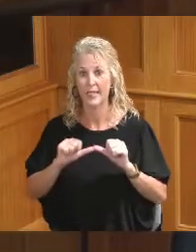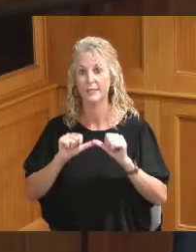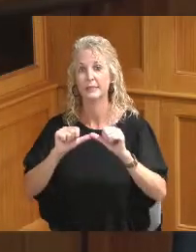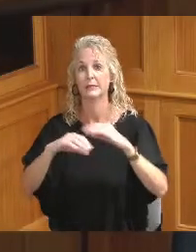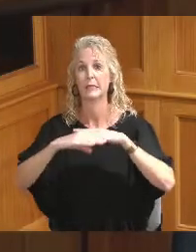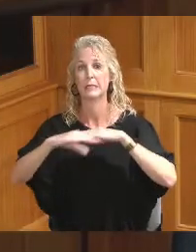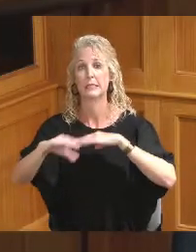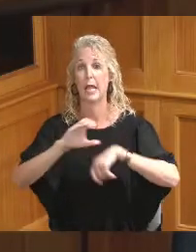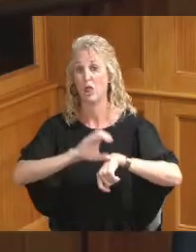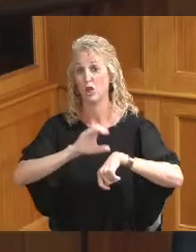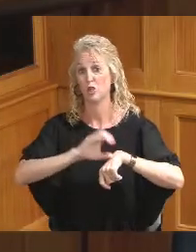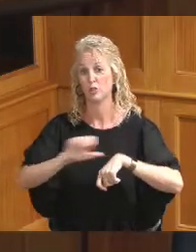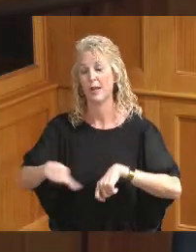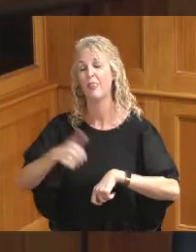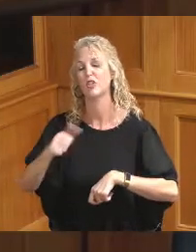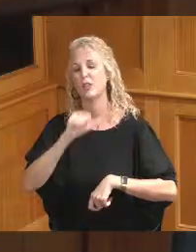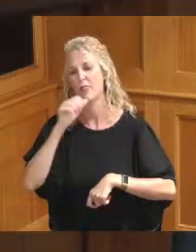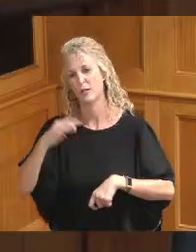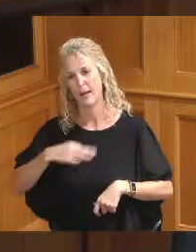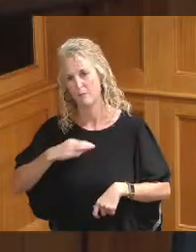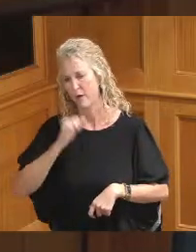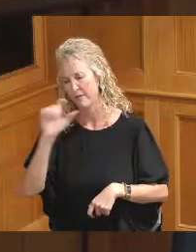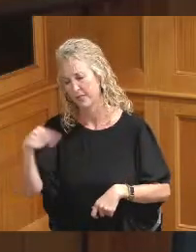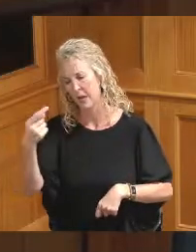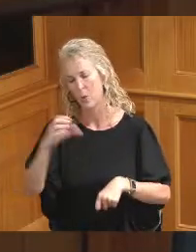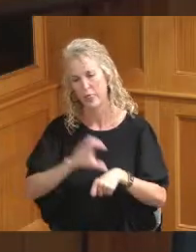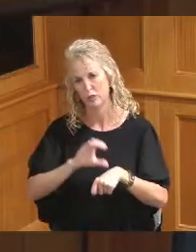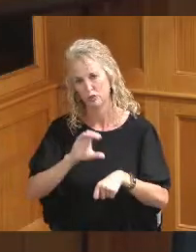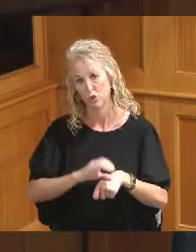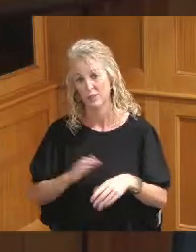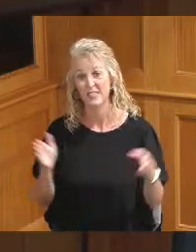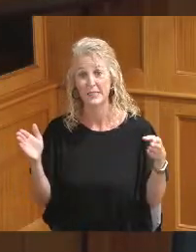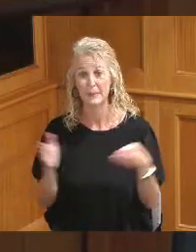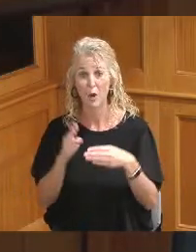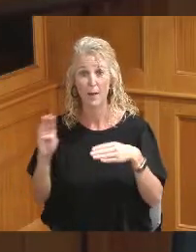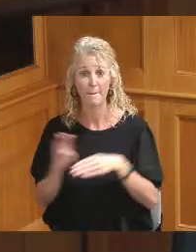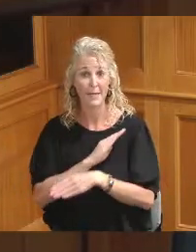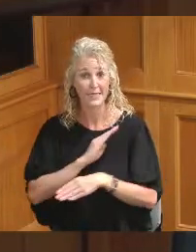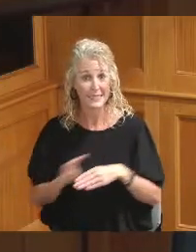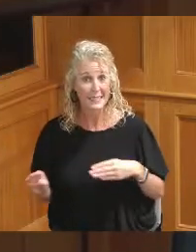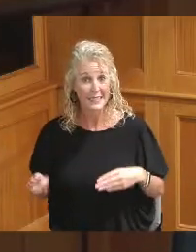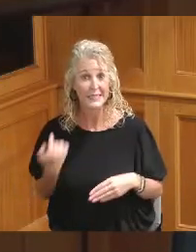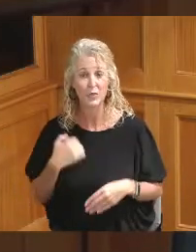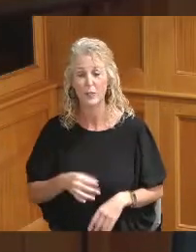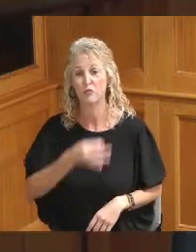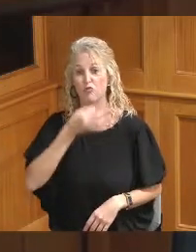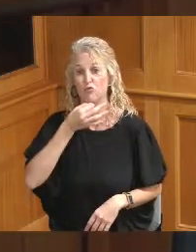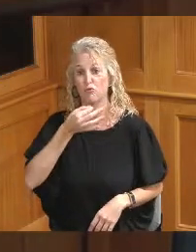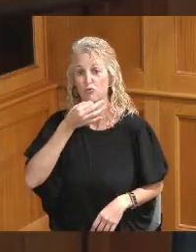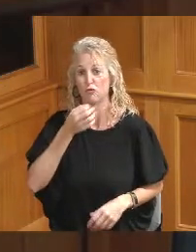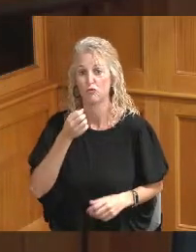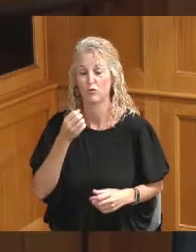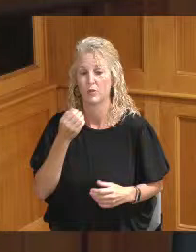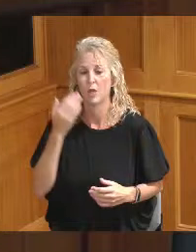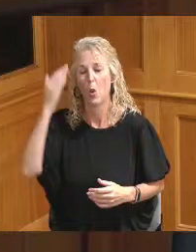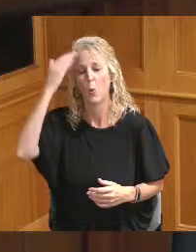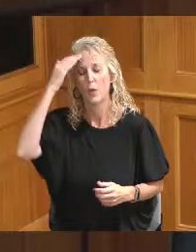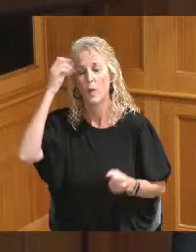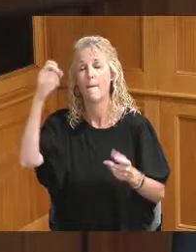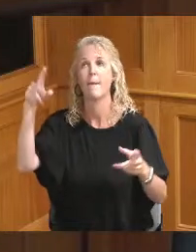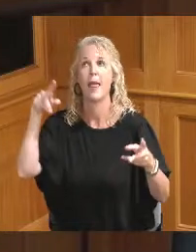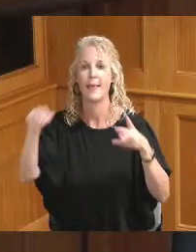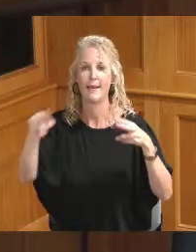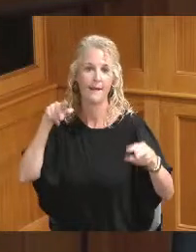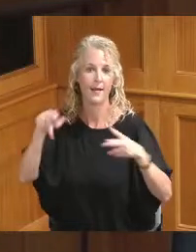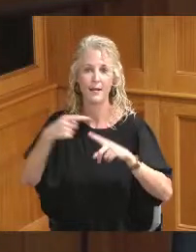it. And there's other nonprofits, not just churches. Small businesses, we're getting ready to get all kind of cuts. We don't know what's getting ready